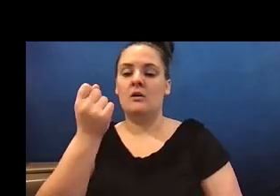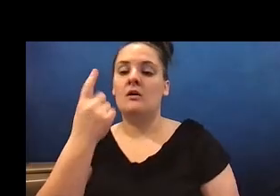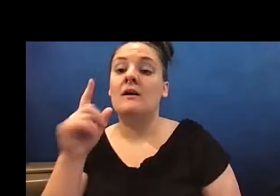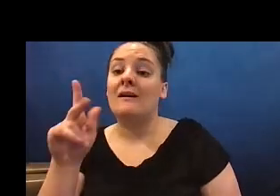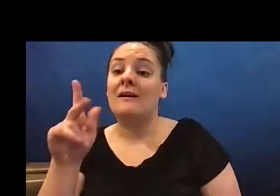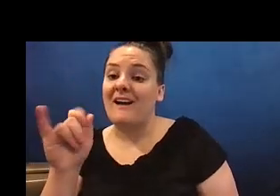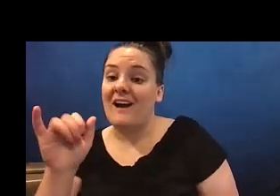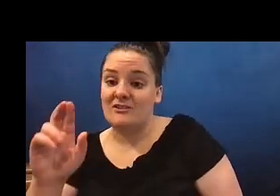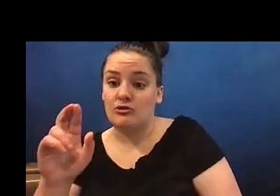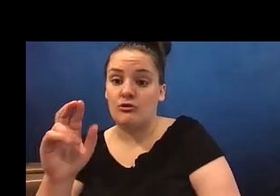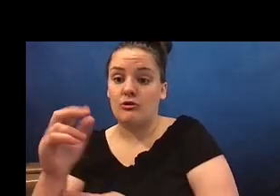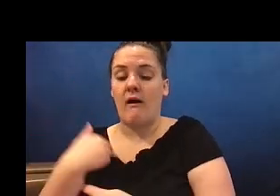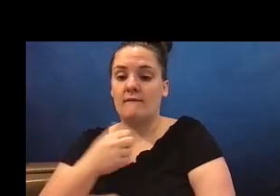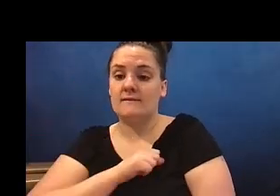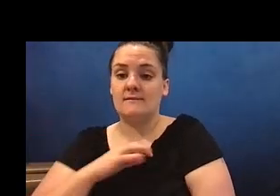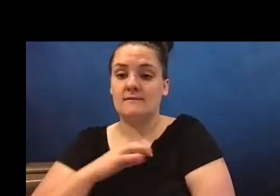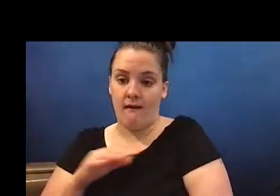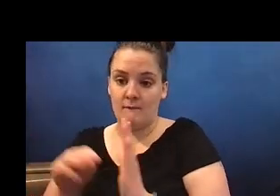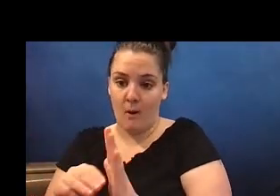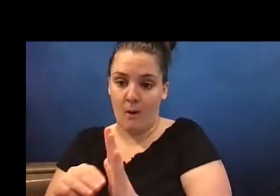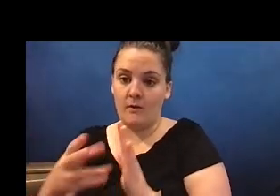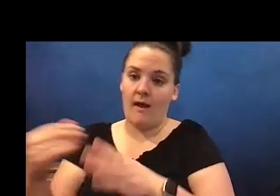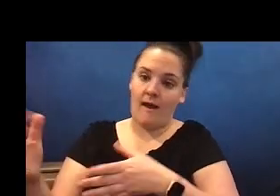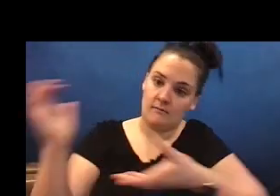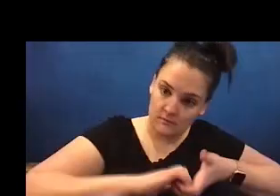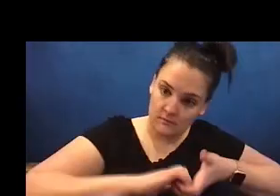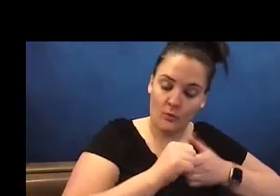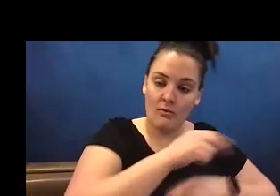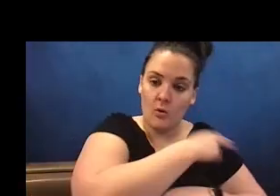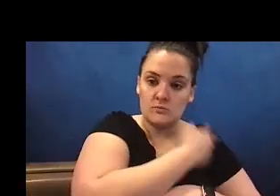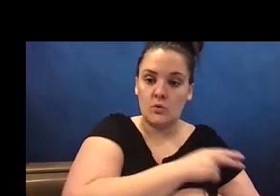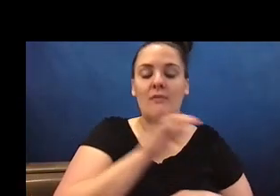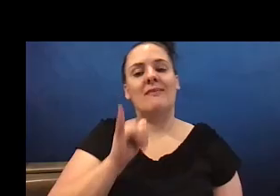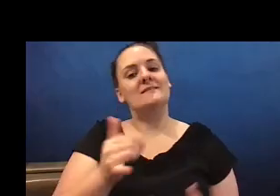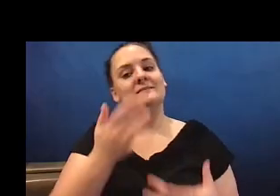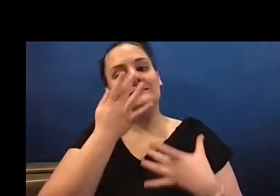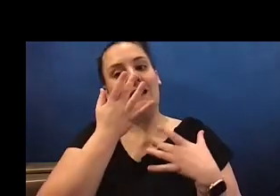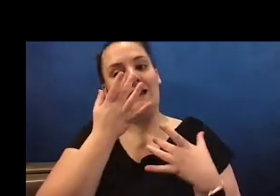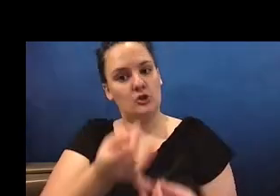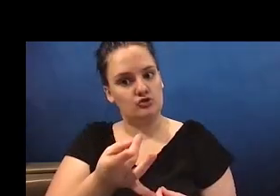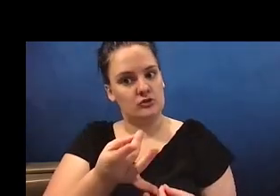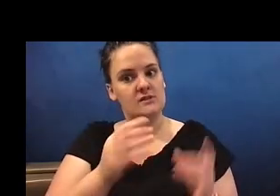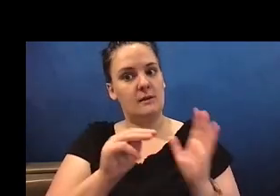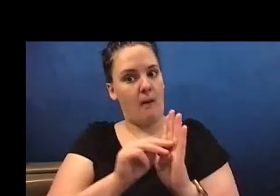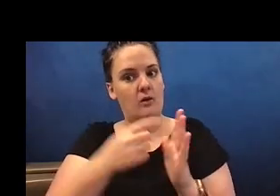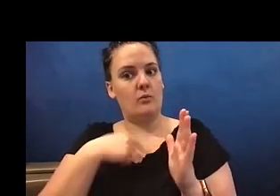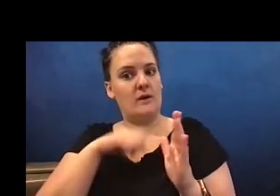they have relationships with hospitals. And it's an interesting dynamic and something that we've got to study. How do we